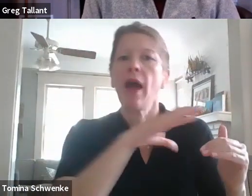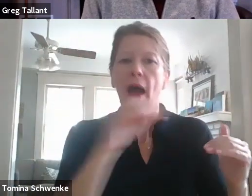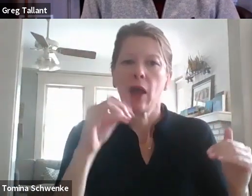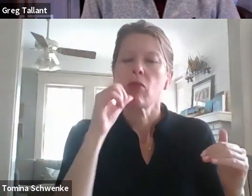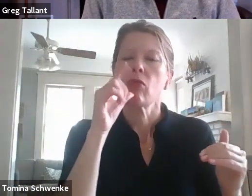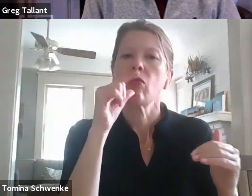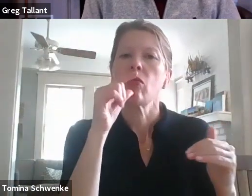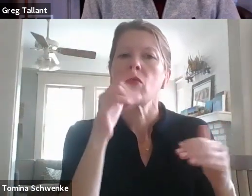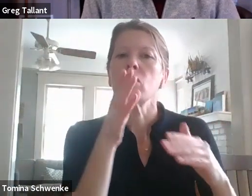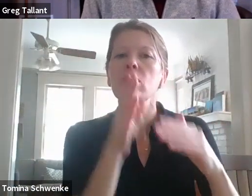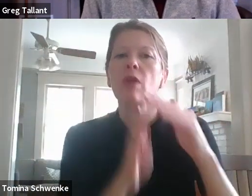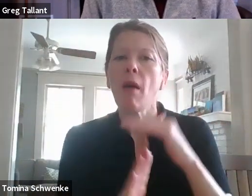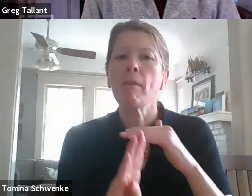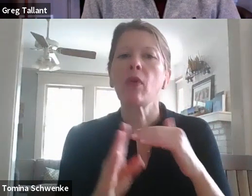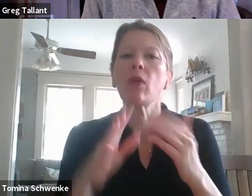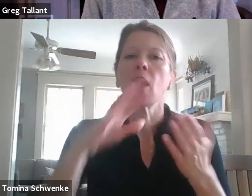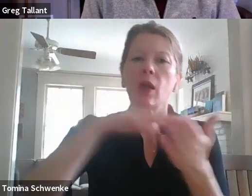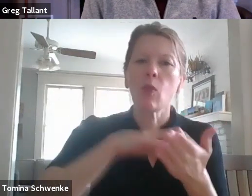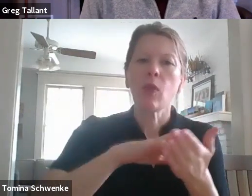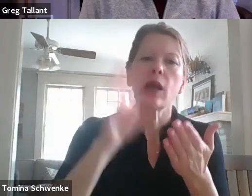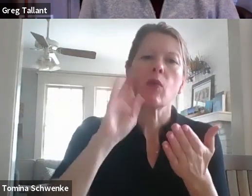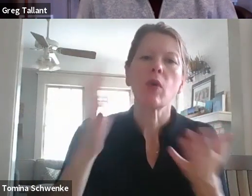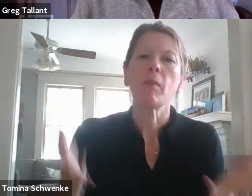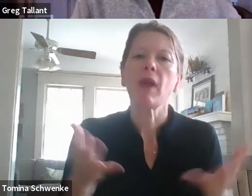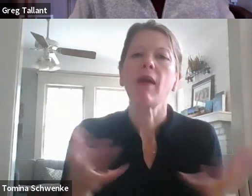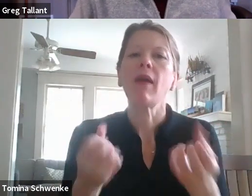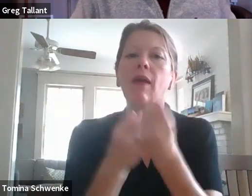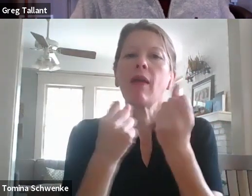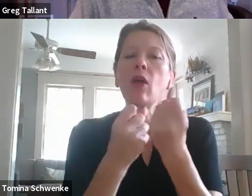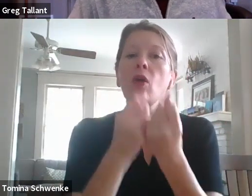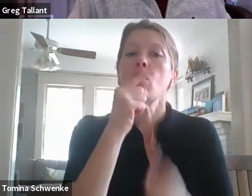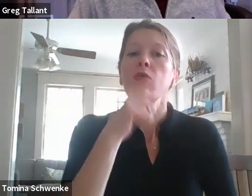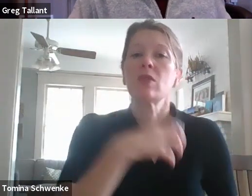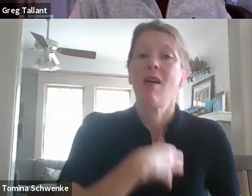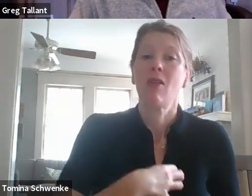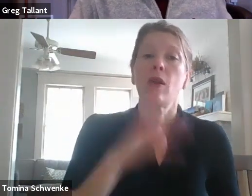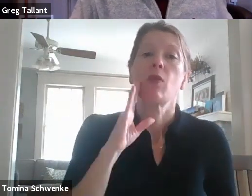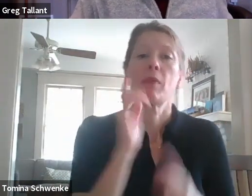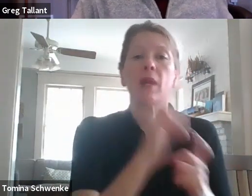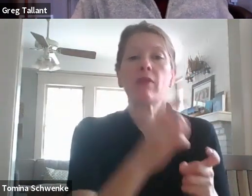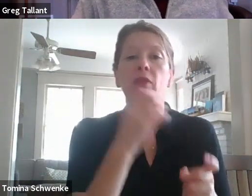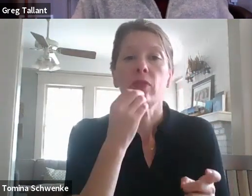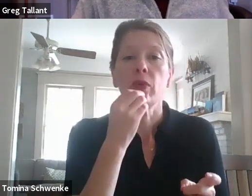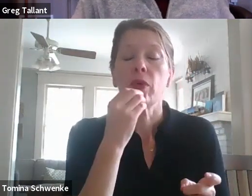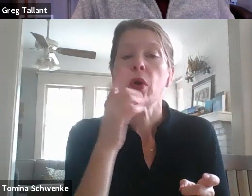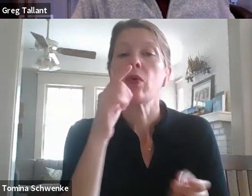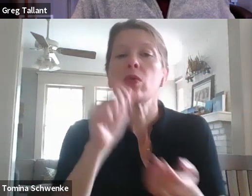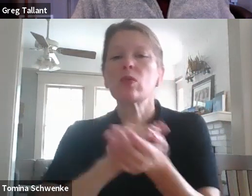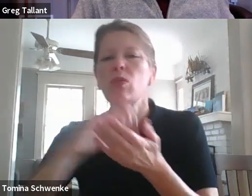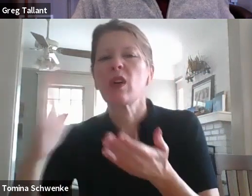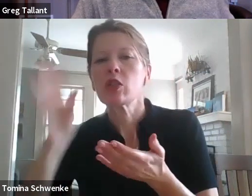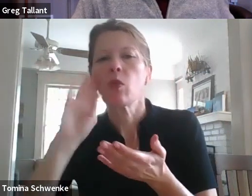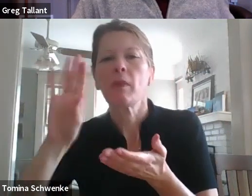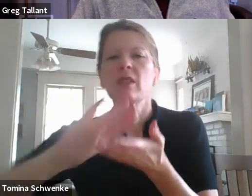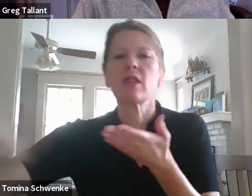lowly. He has filled the hungry with good things, and the rich he has sent away empty.